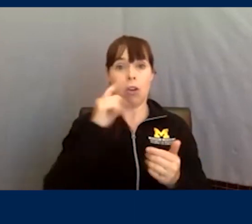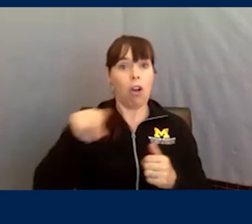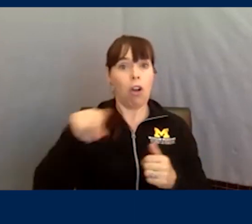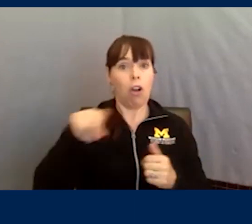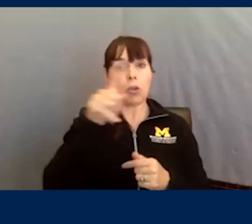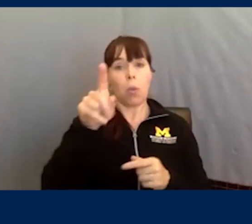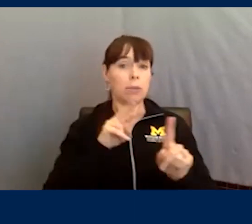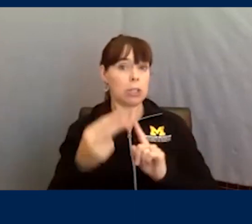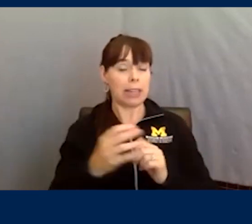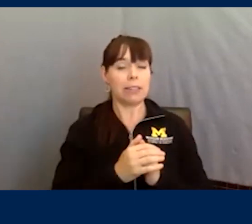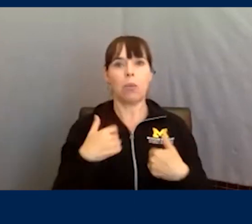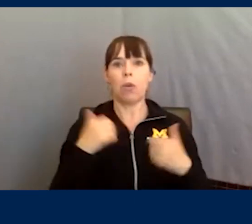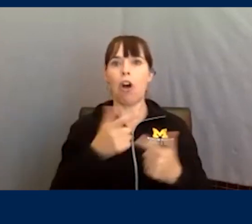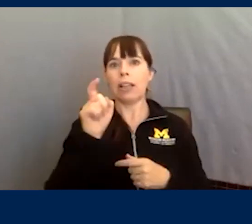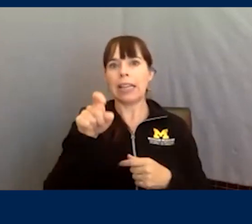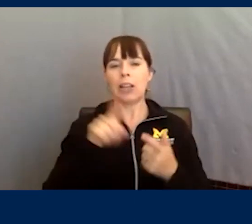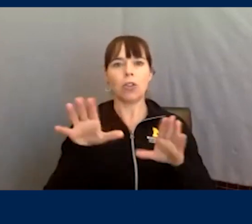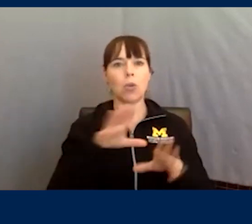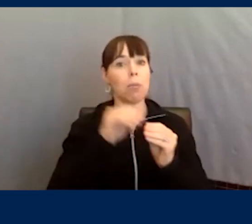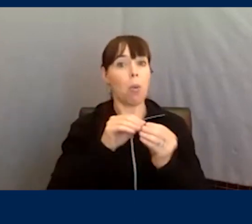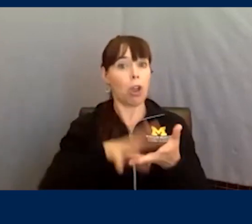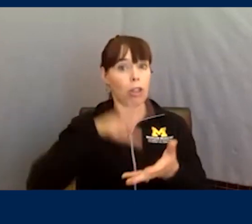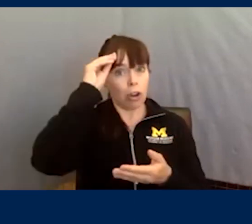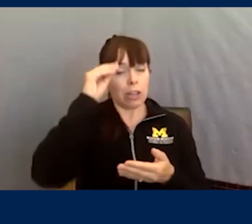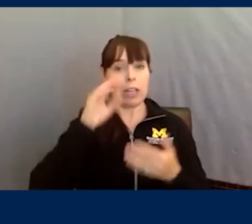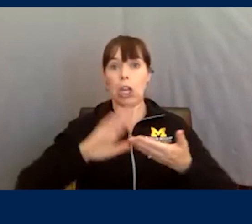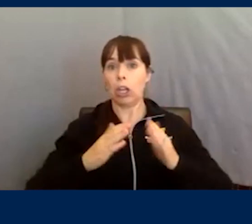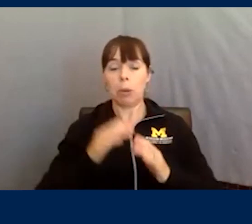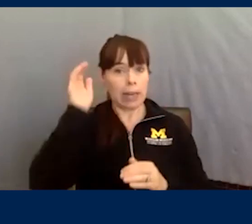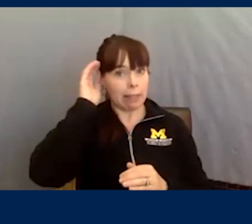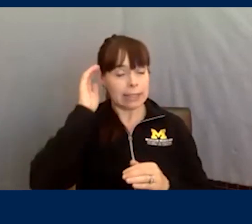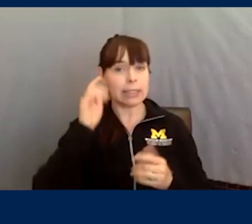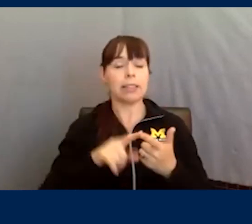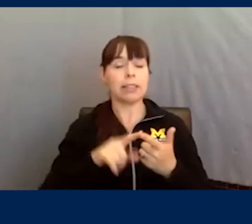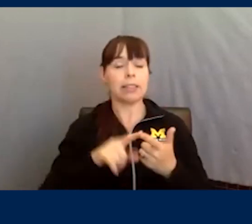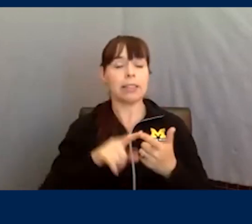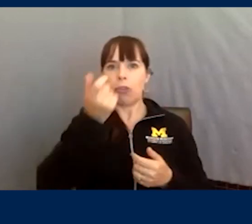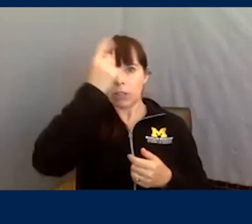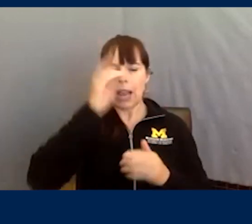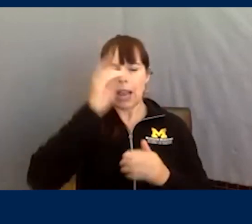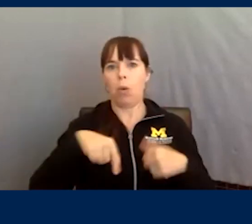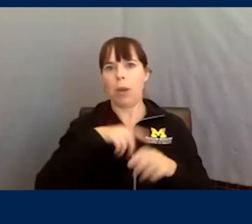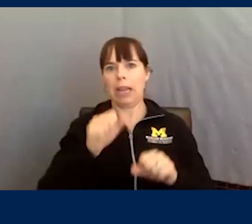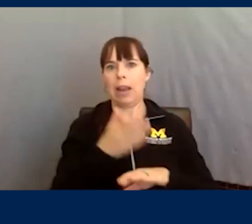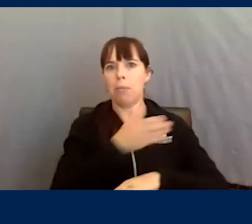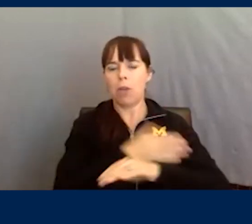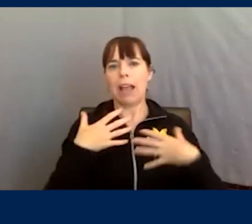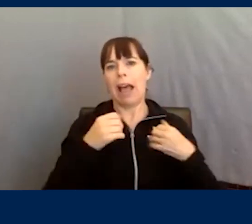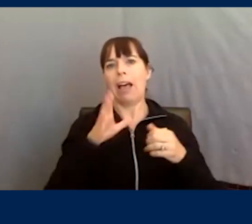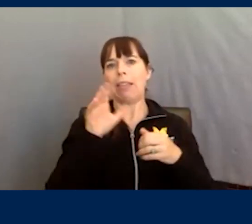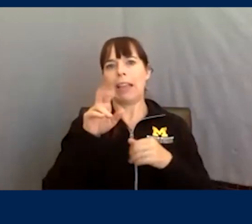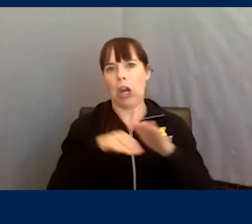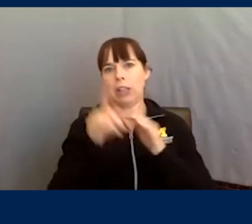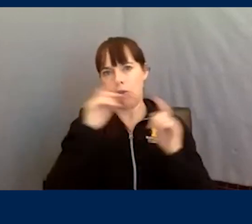perspectives. We all need to do more learning, community listening, and to better understand how we can improve healthcare access